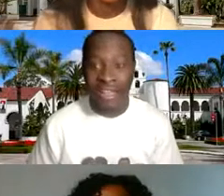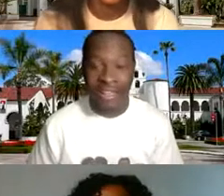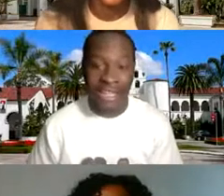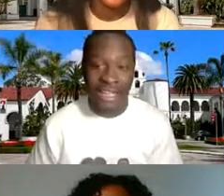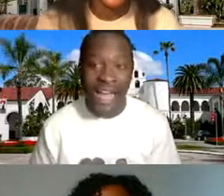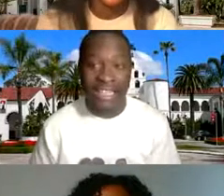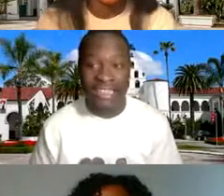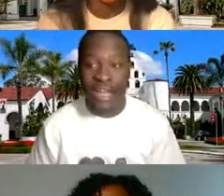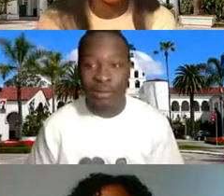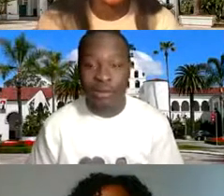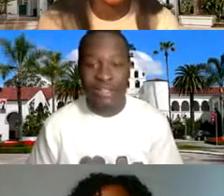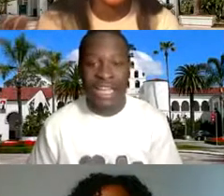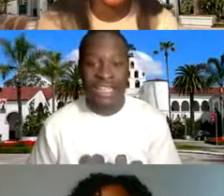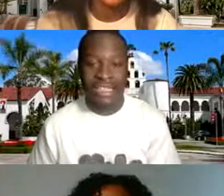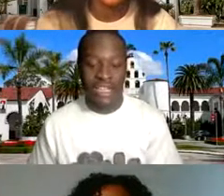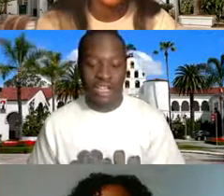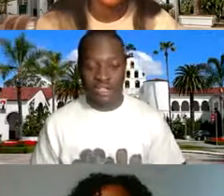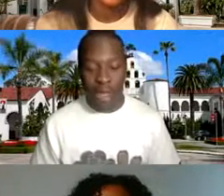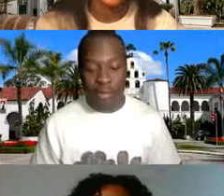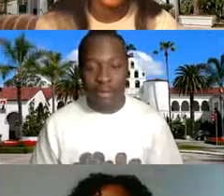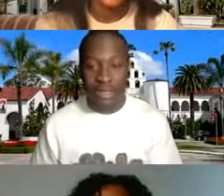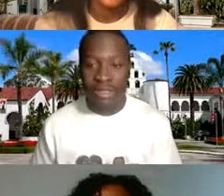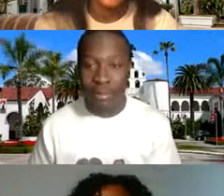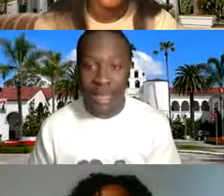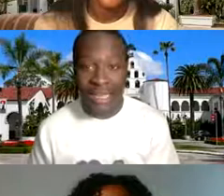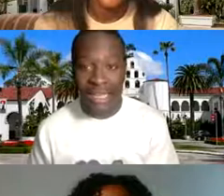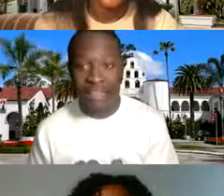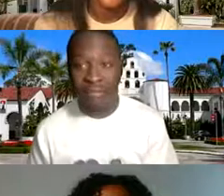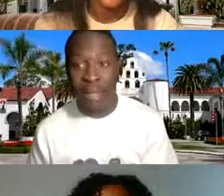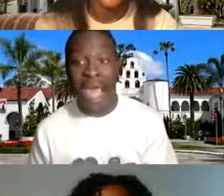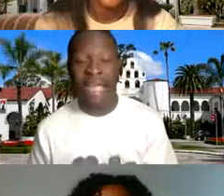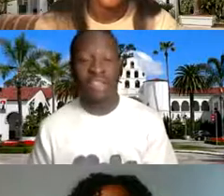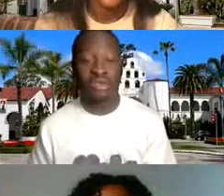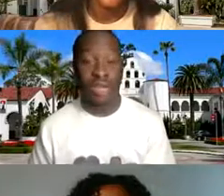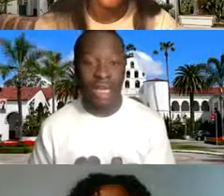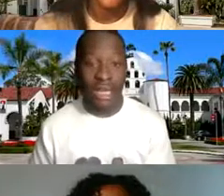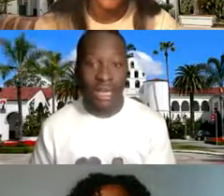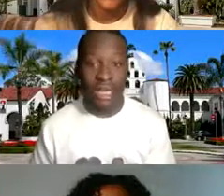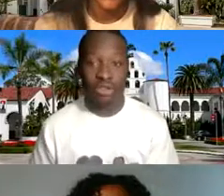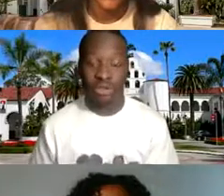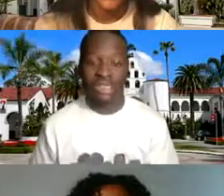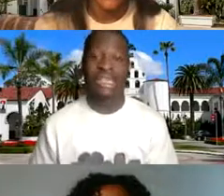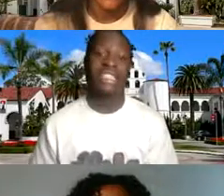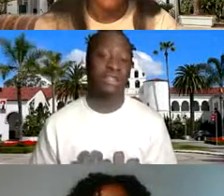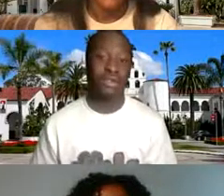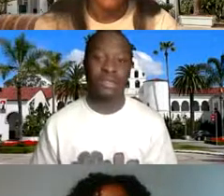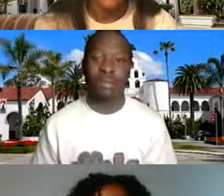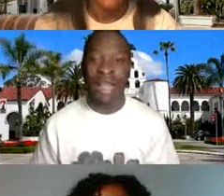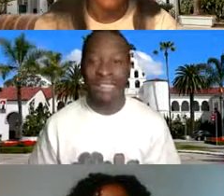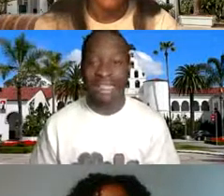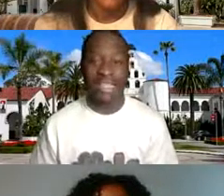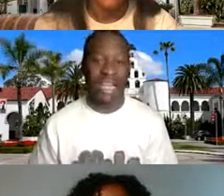like, in college and how important that is. So I really wanted to apply to give back to other students. And just through